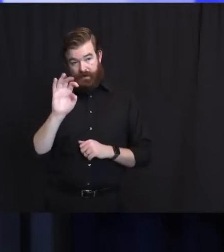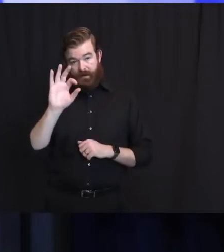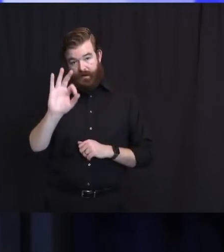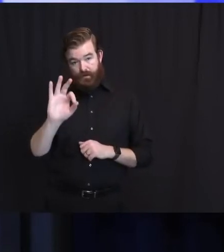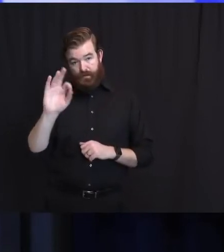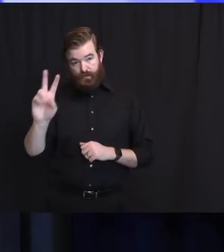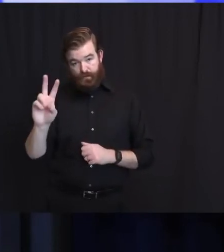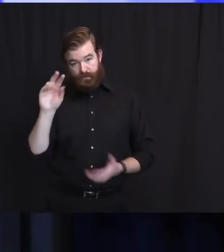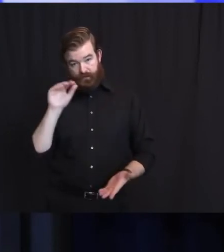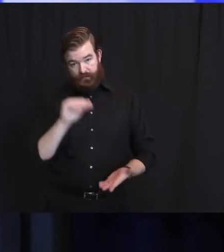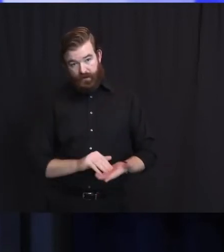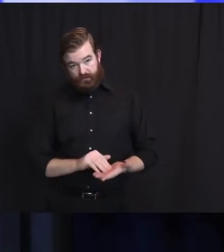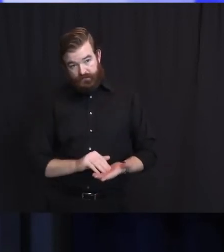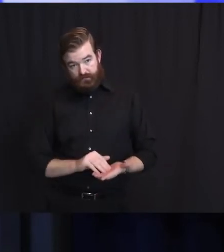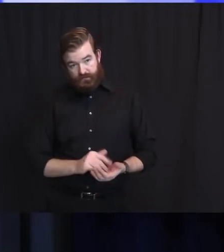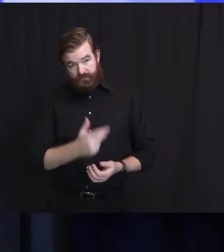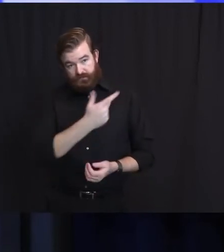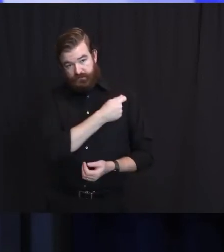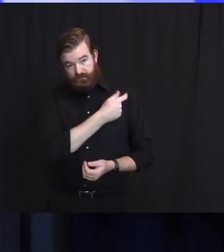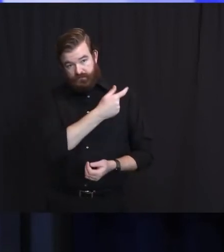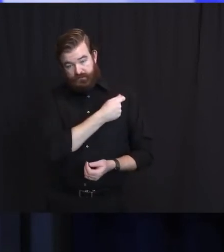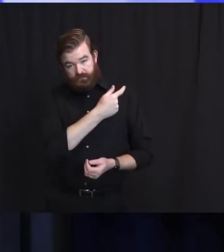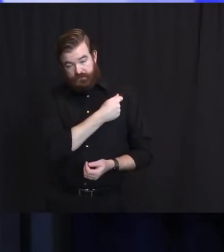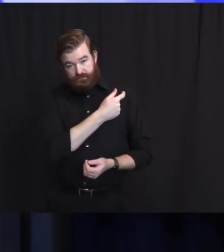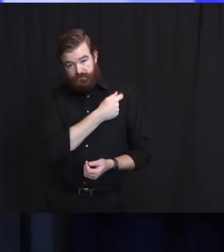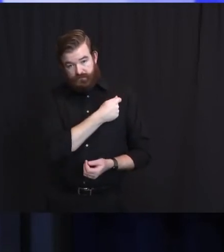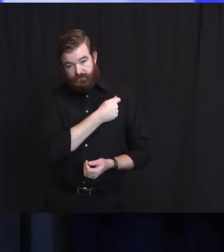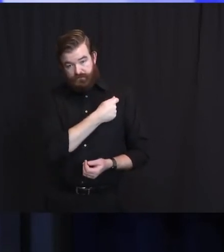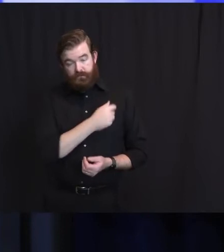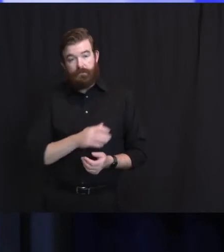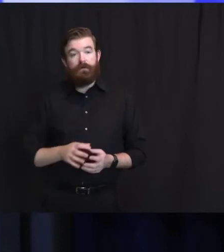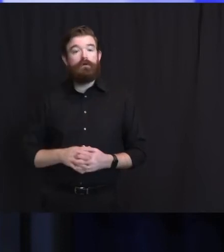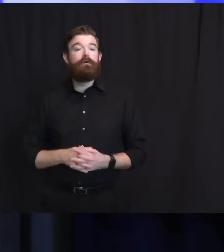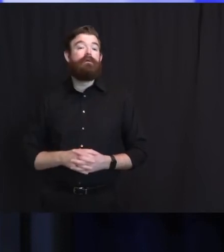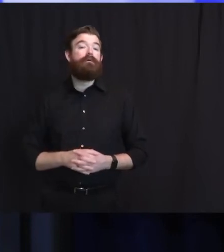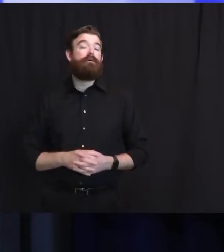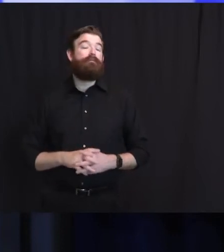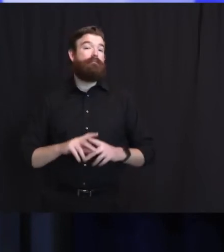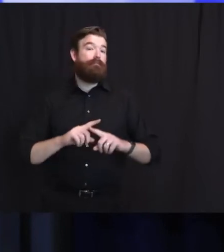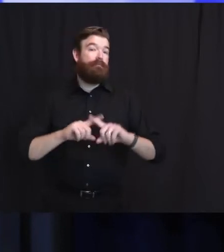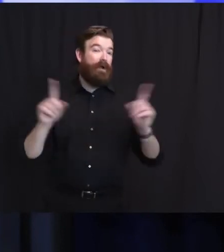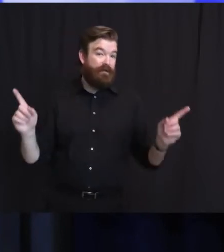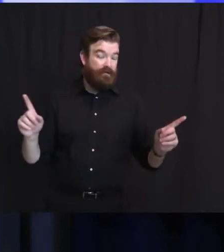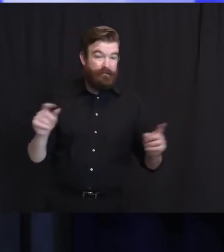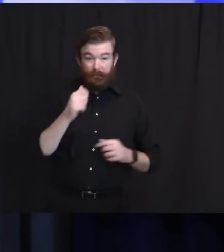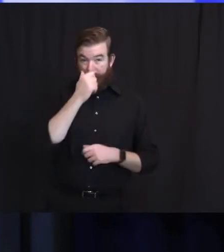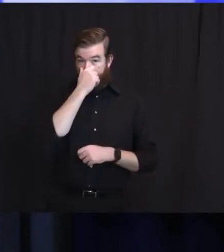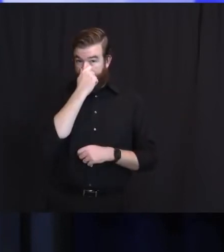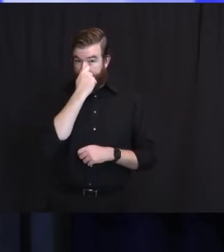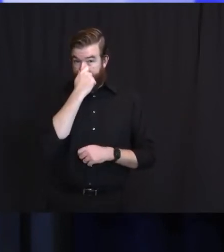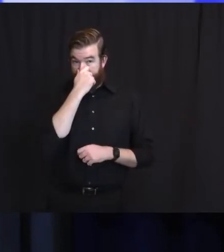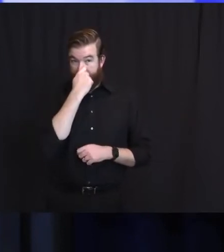492,075 doses. The number that we expect to receive now is